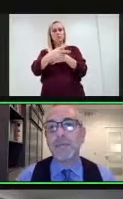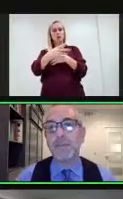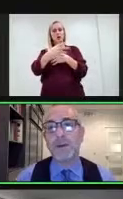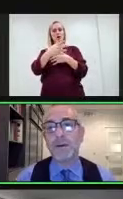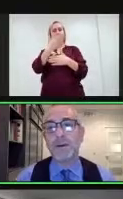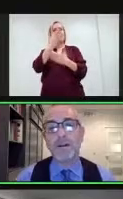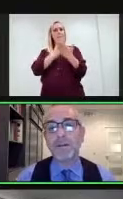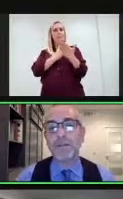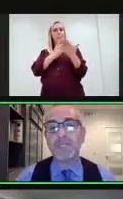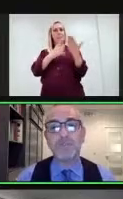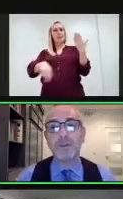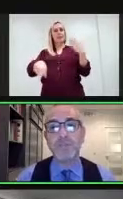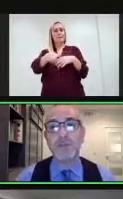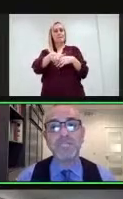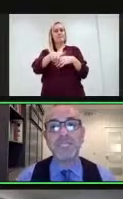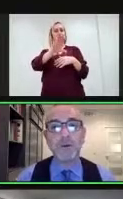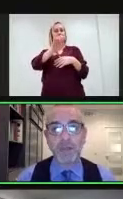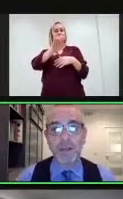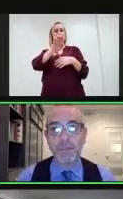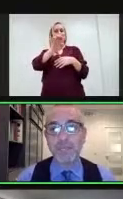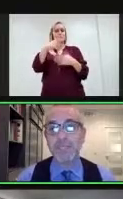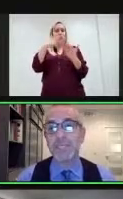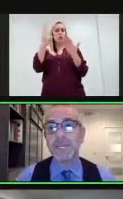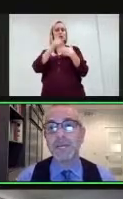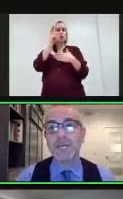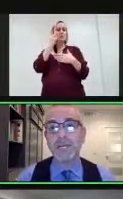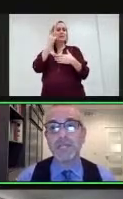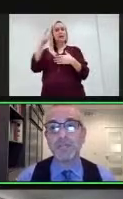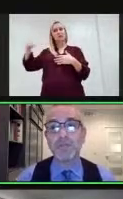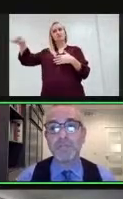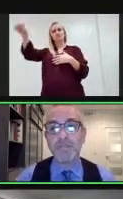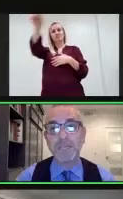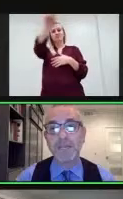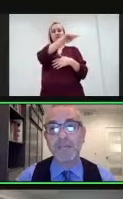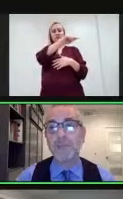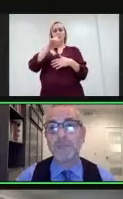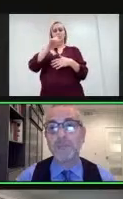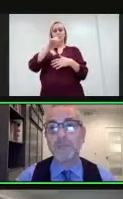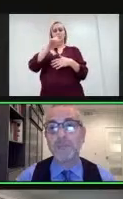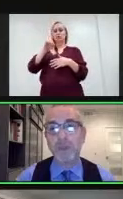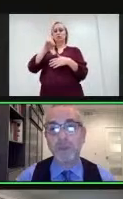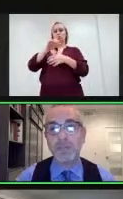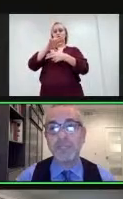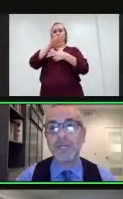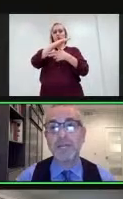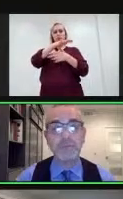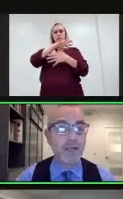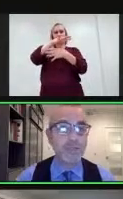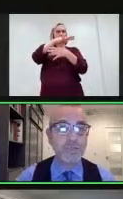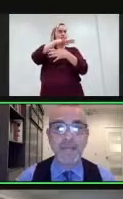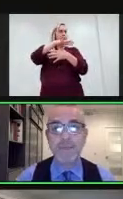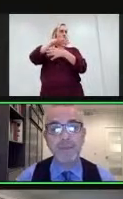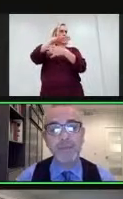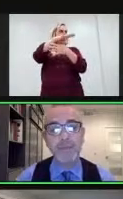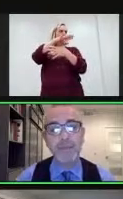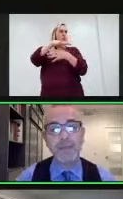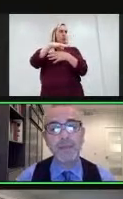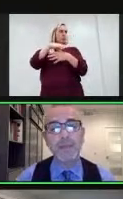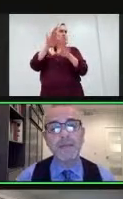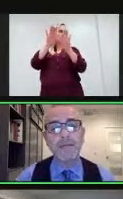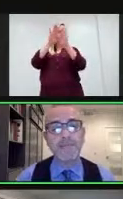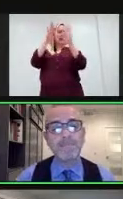some of them are CTE programs you don't see in a whole lot of places. Drone technology, robotics, cosmetology, cabinet